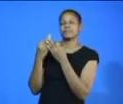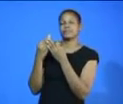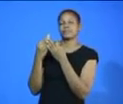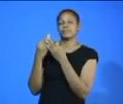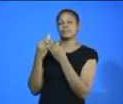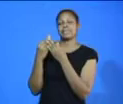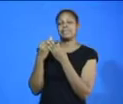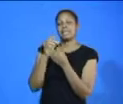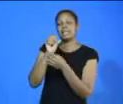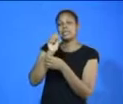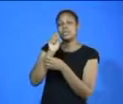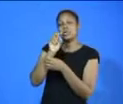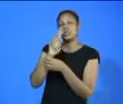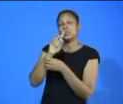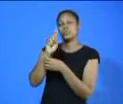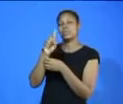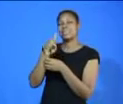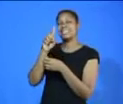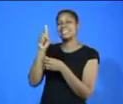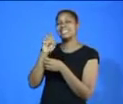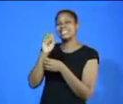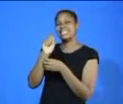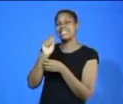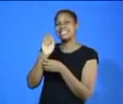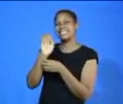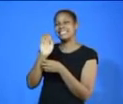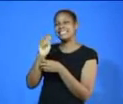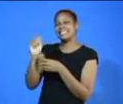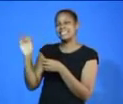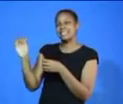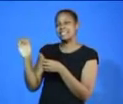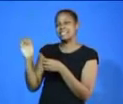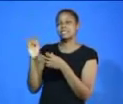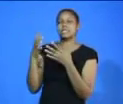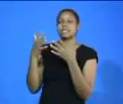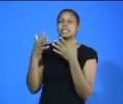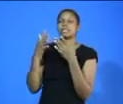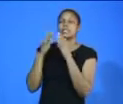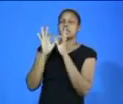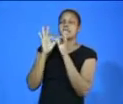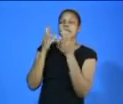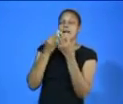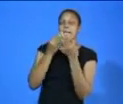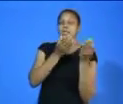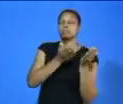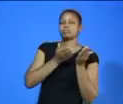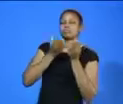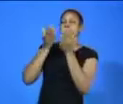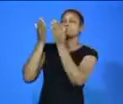lift up Suzette and her family to you. We lift up other families